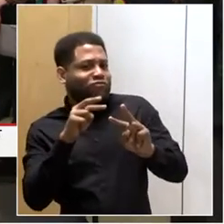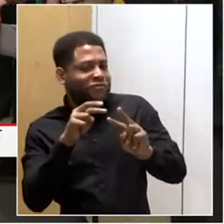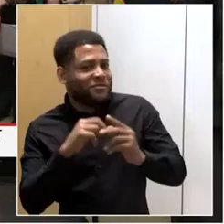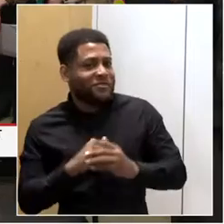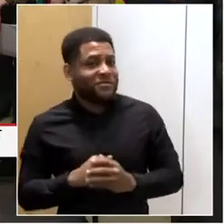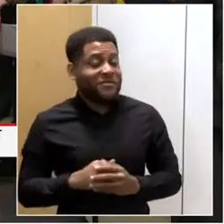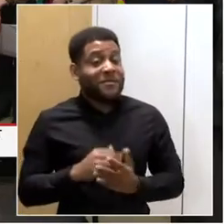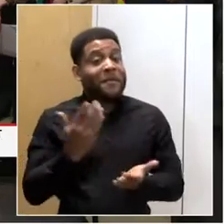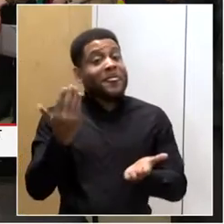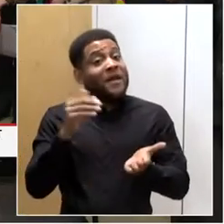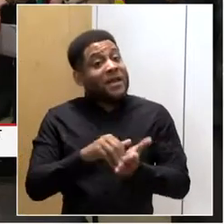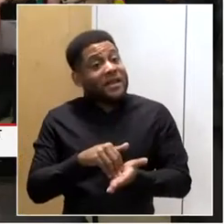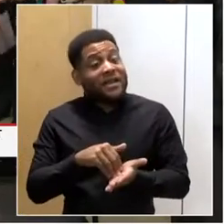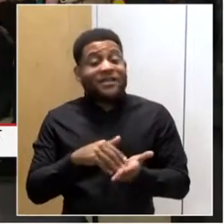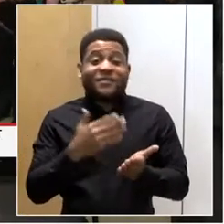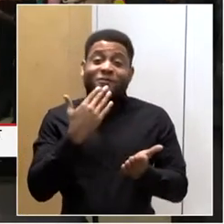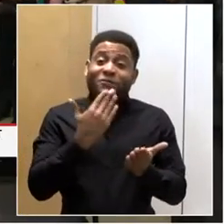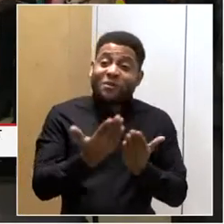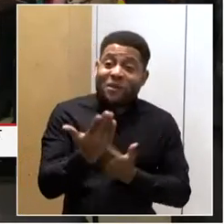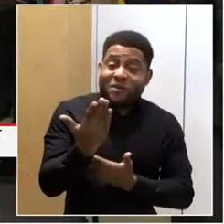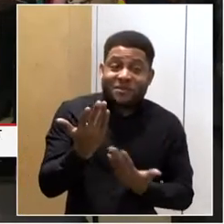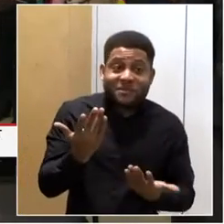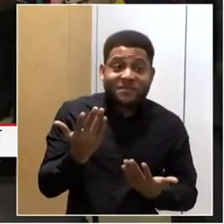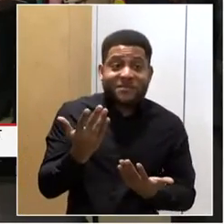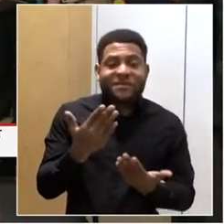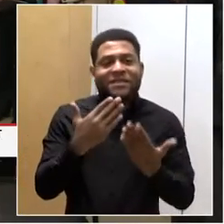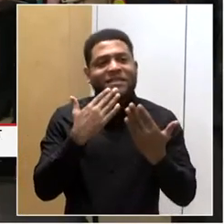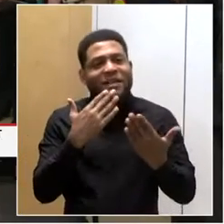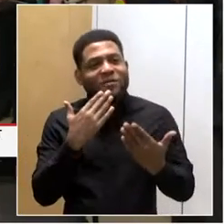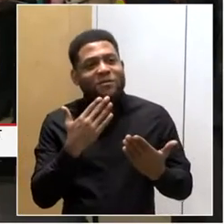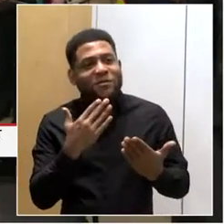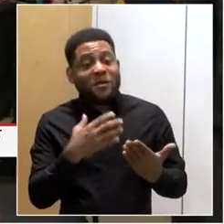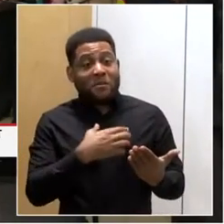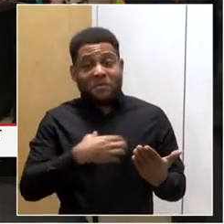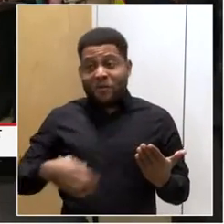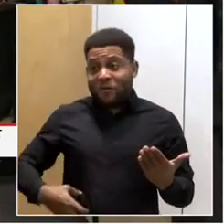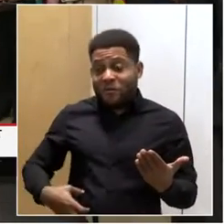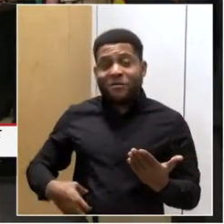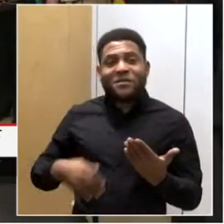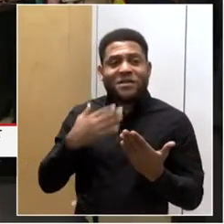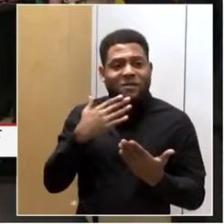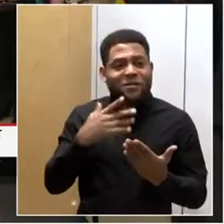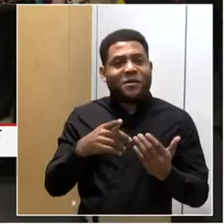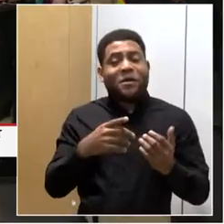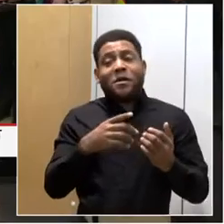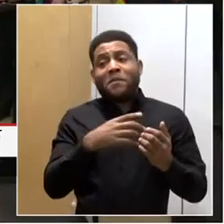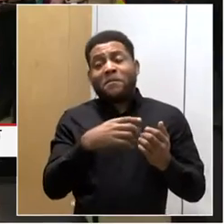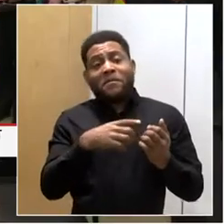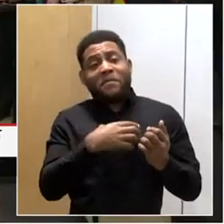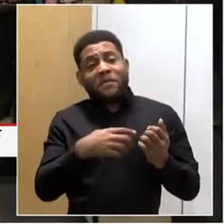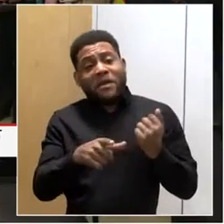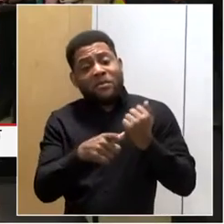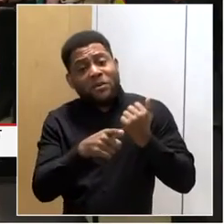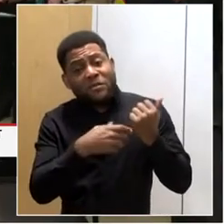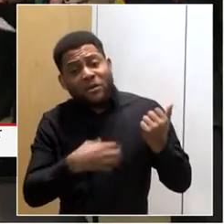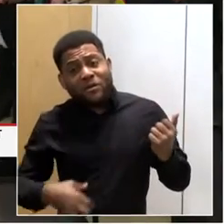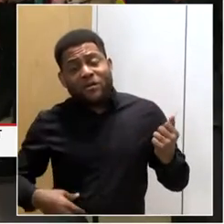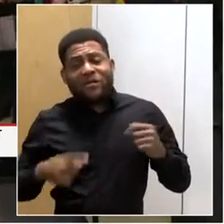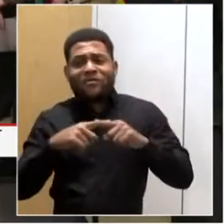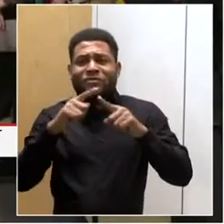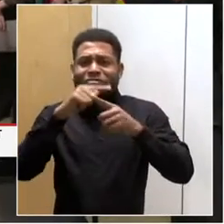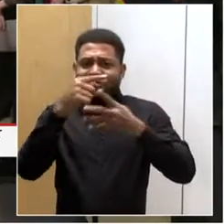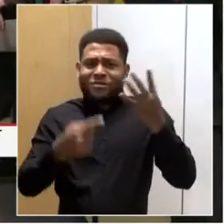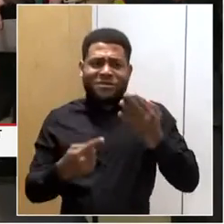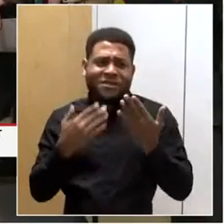you, Mayor Bowser, of course, Deputy Mayor Albert, Deputy Mayor Anderson, Julianne Brienza, the Golden Triangle bid,